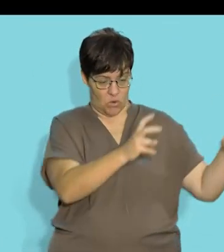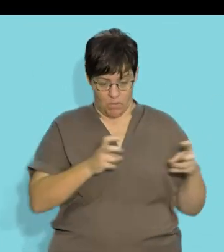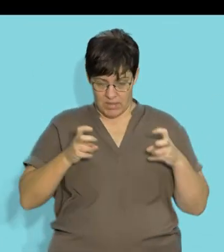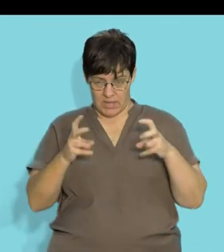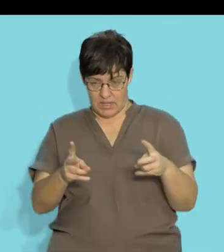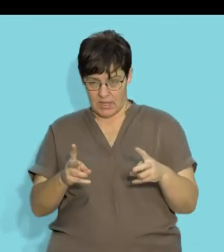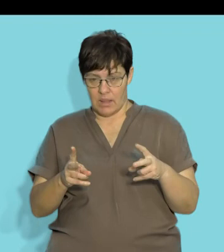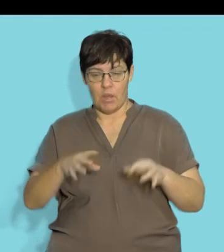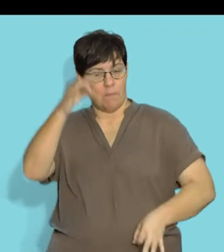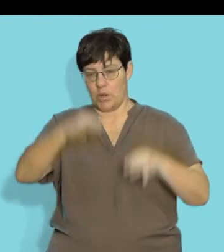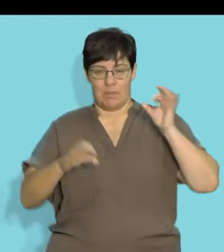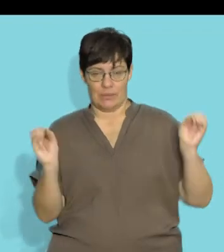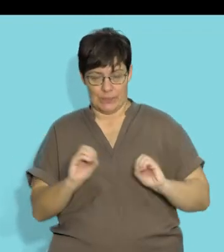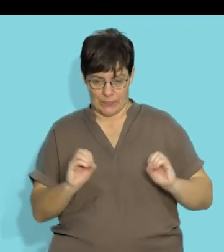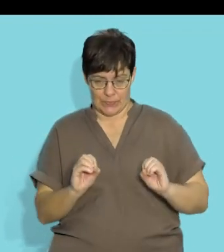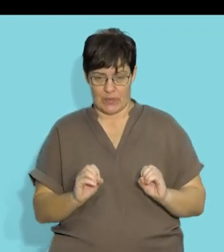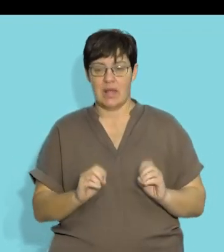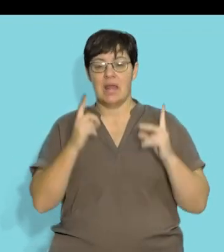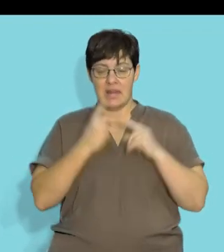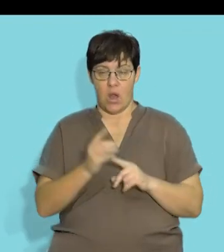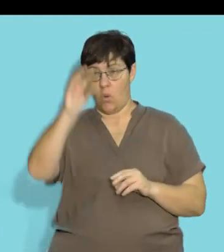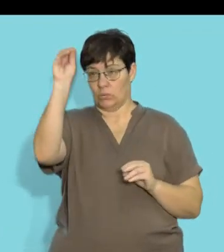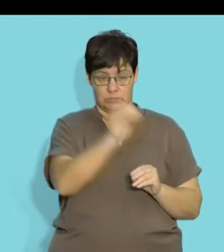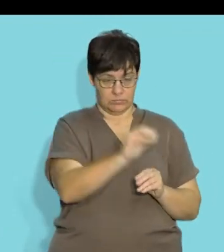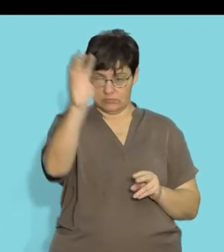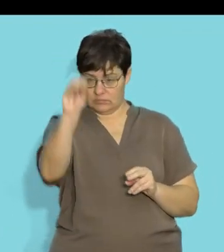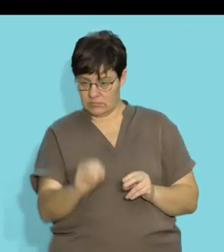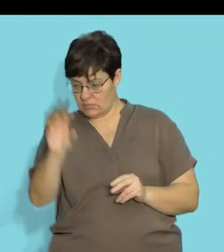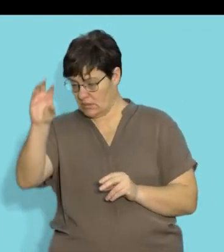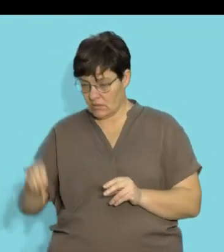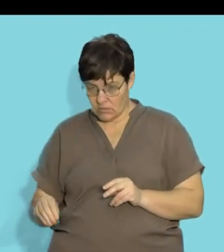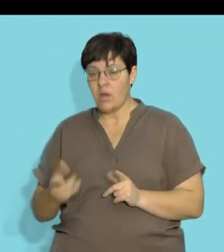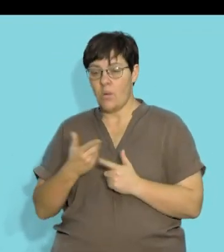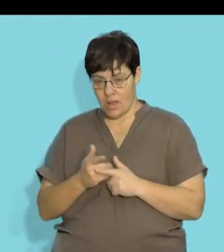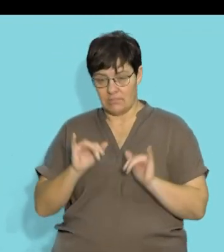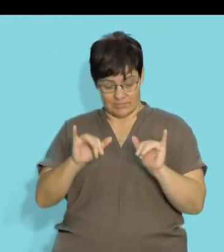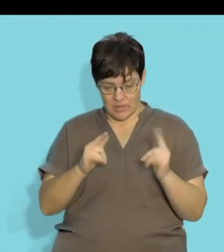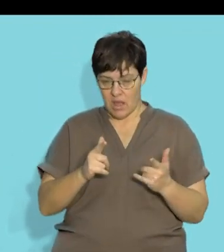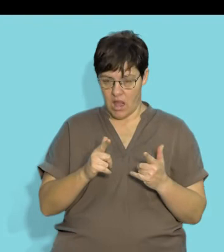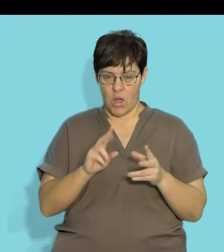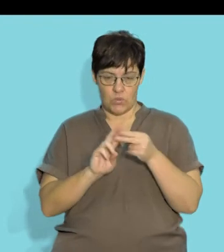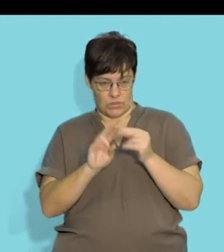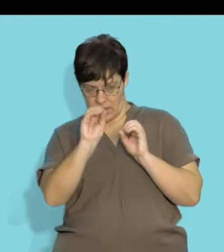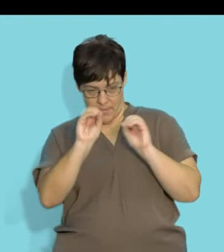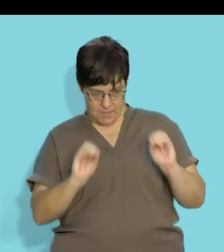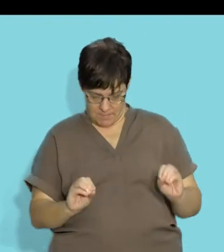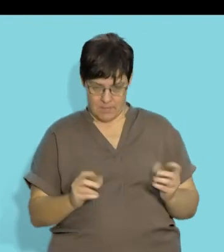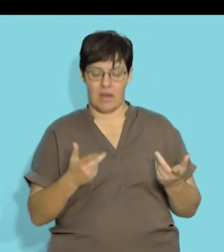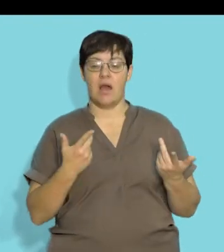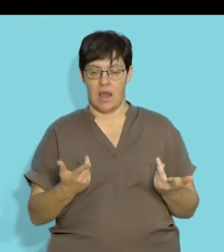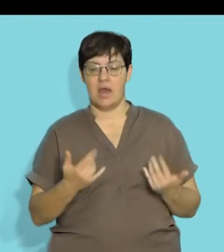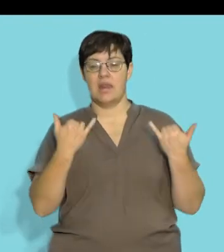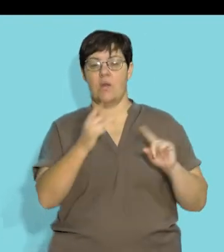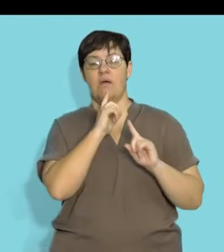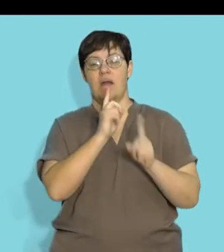without trying to manipulate it, and then we did the correct substitution with the necessary conversion of units, and then we can be able